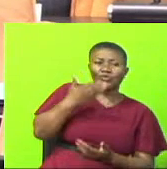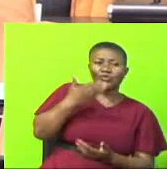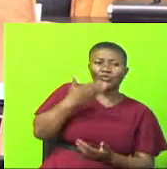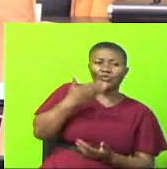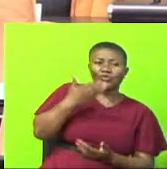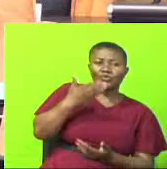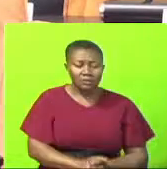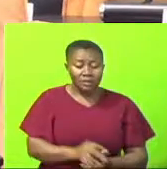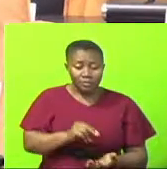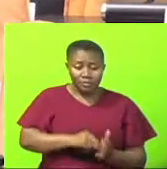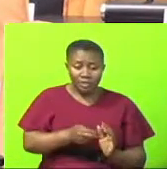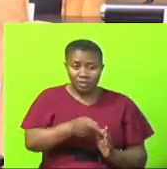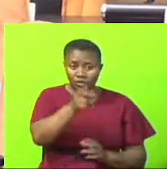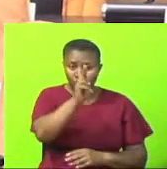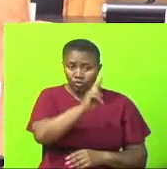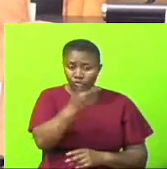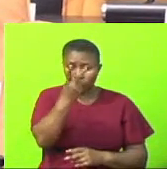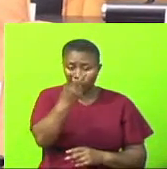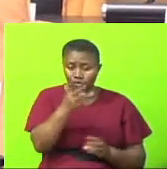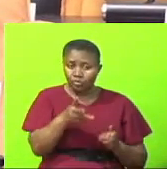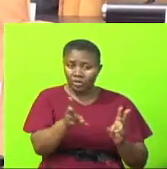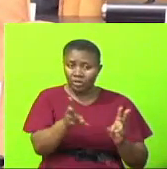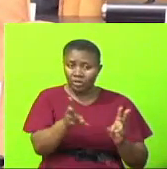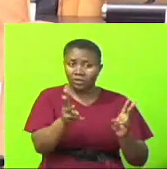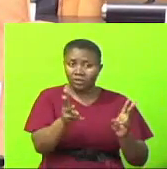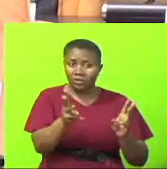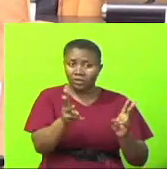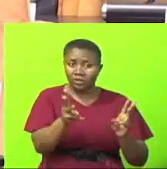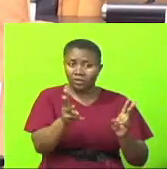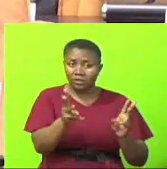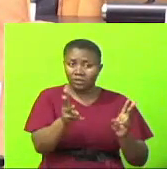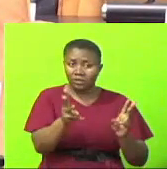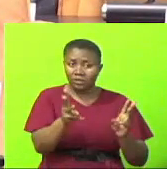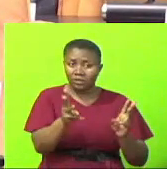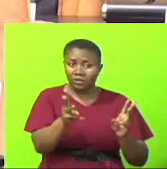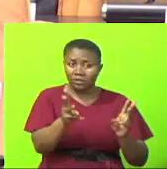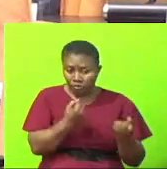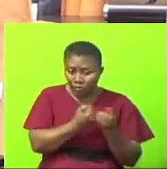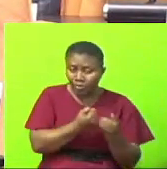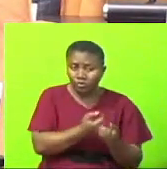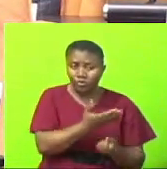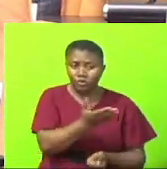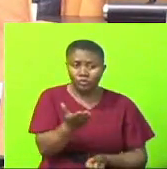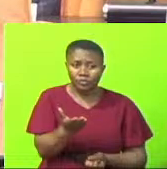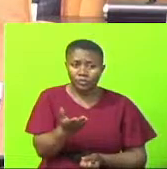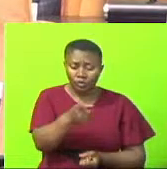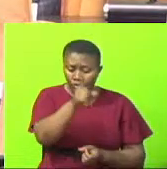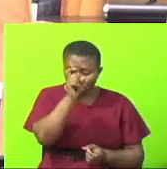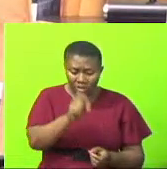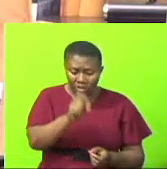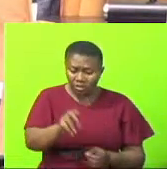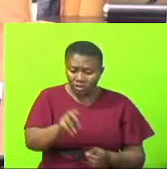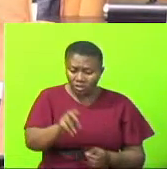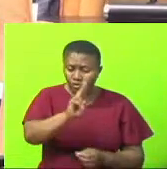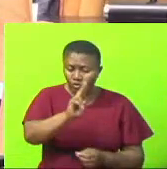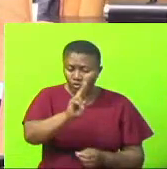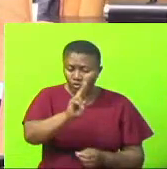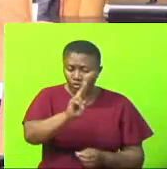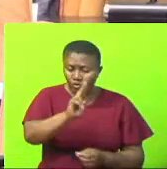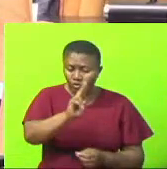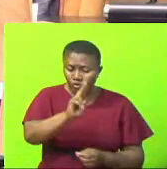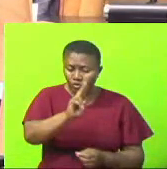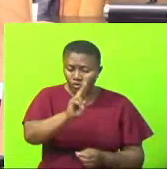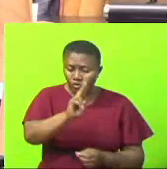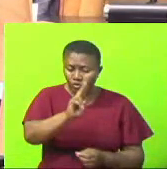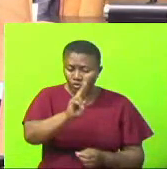Double standards, which cannot be attributed to the August House or members of this August House. So, Mr. Speaker, it's my